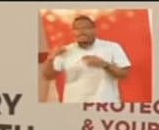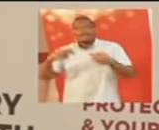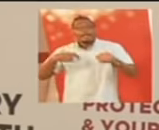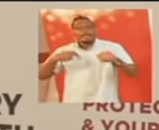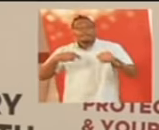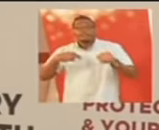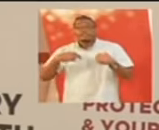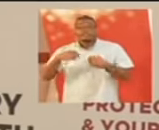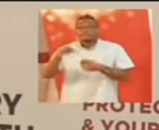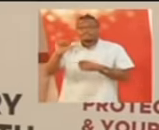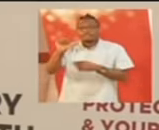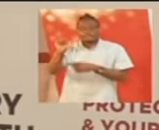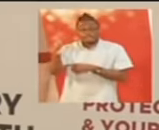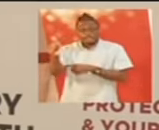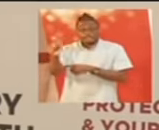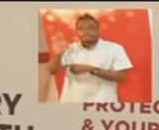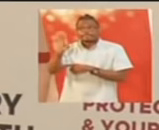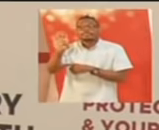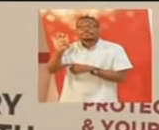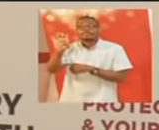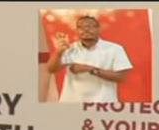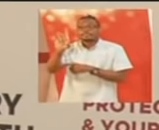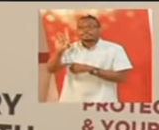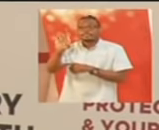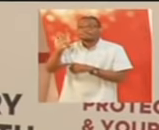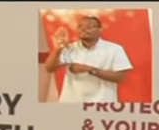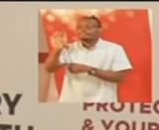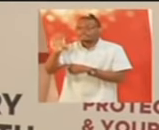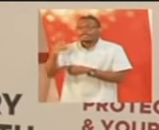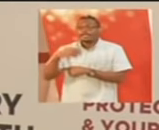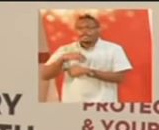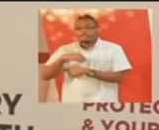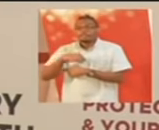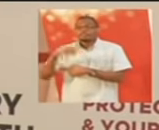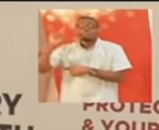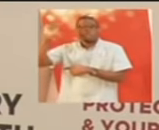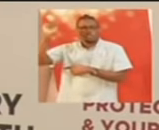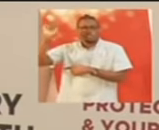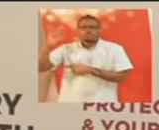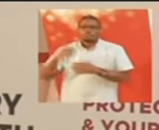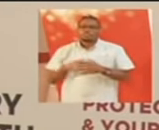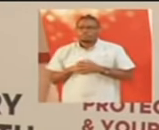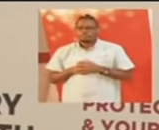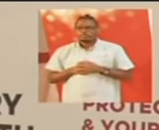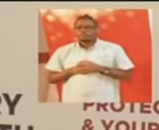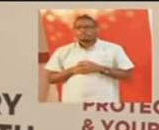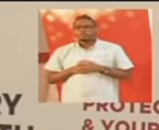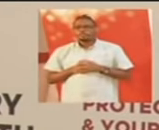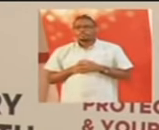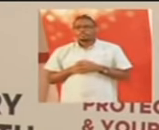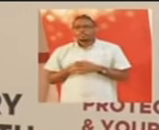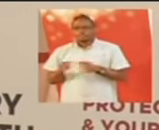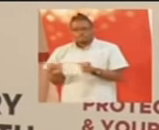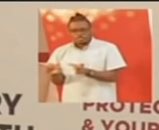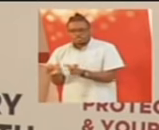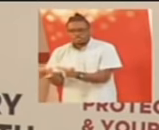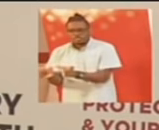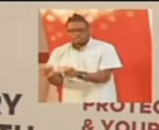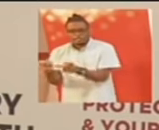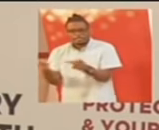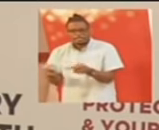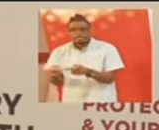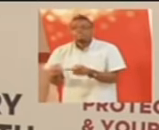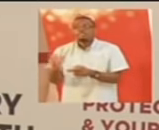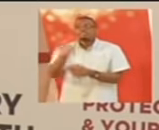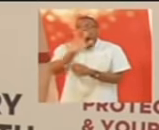Debe facility and 3 at the Tobago facility. The quarantine facilities, we have about